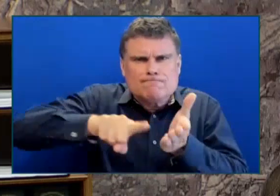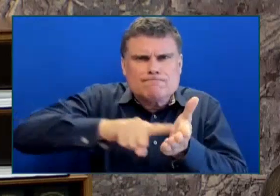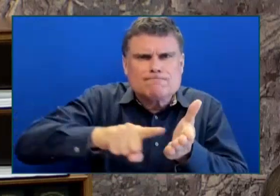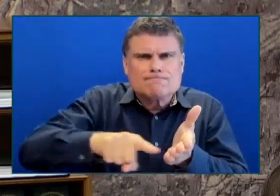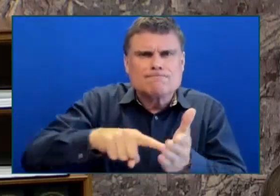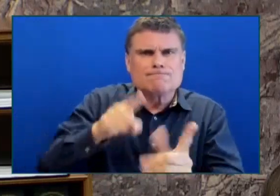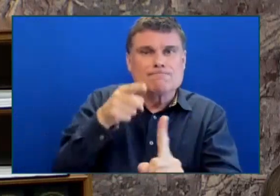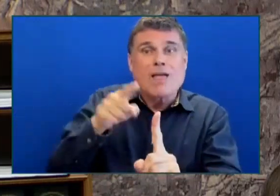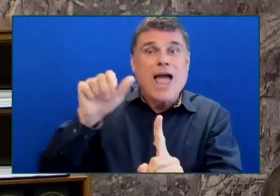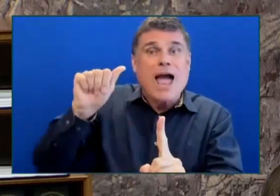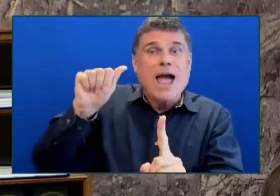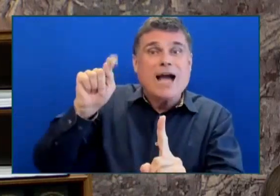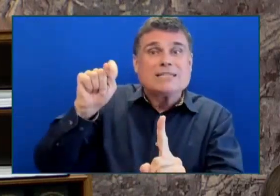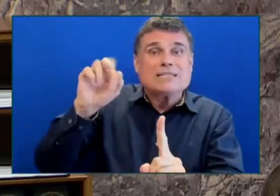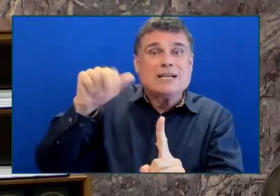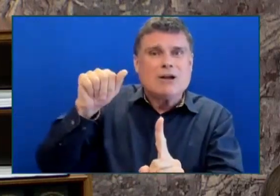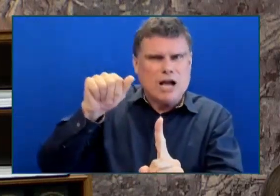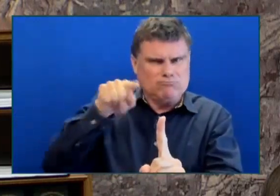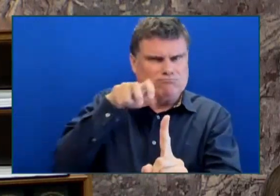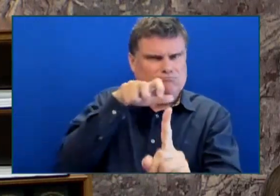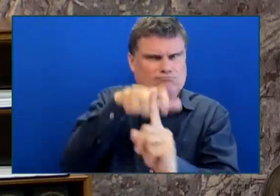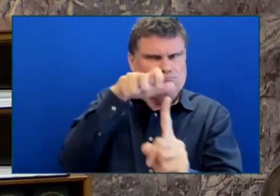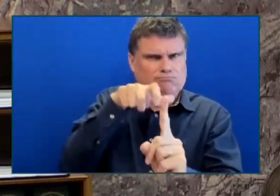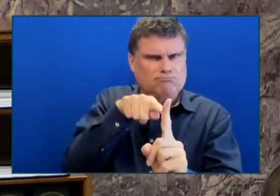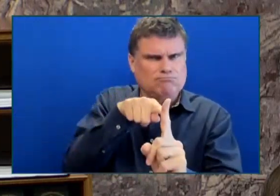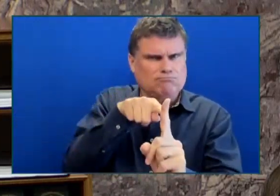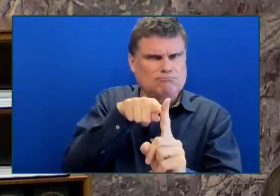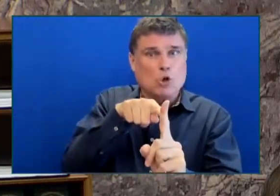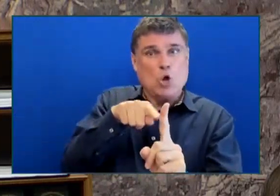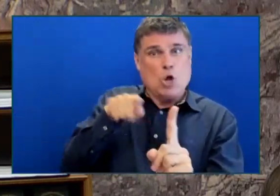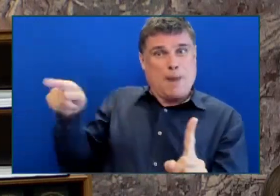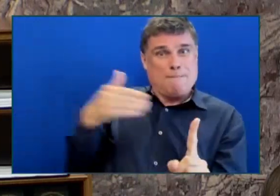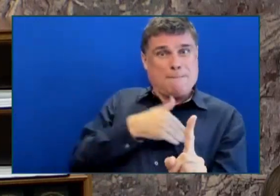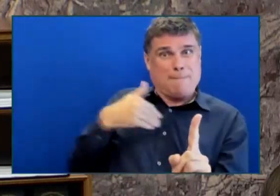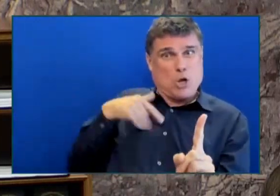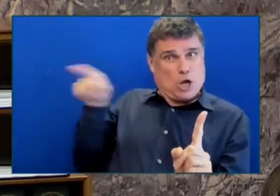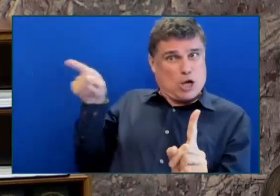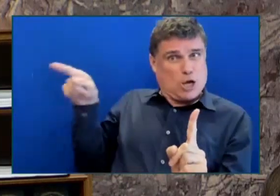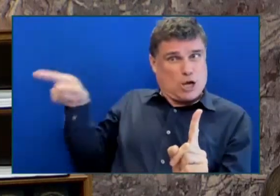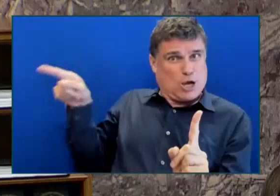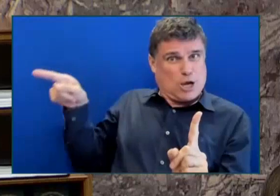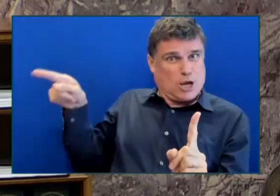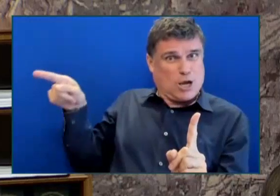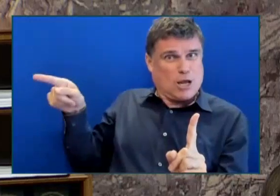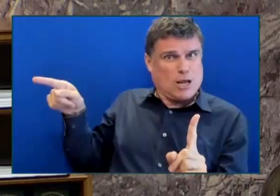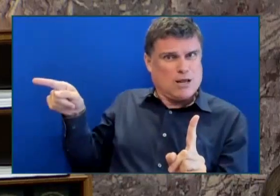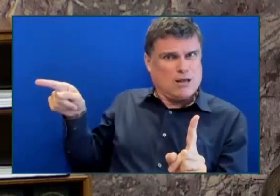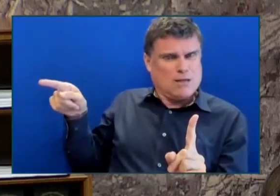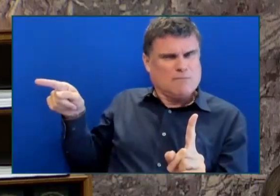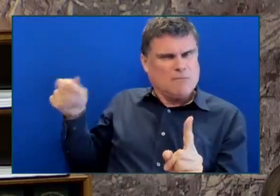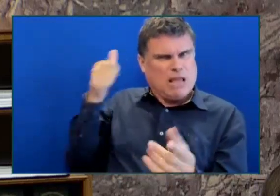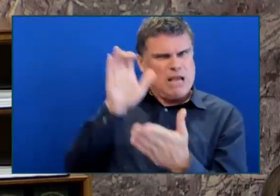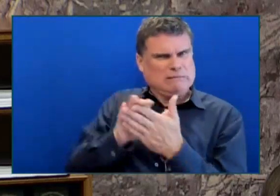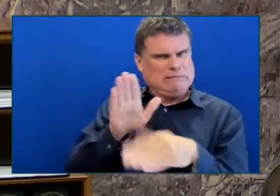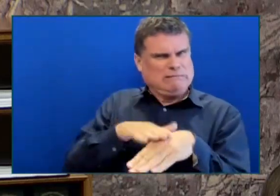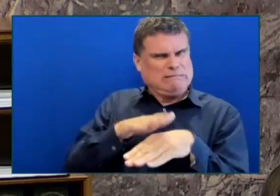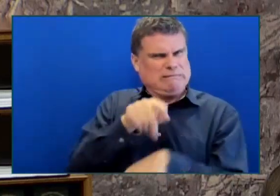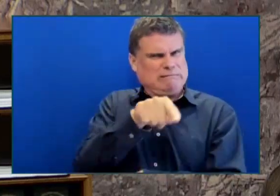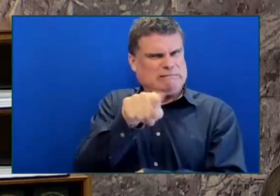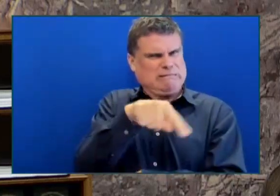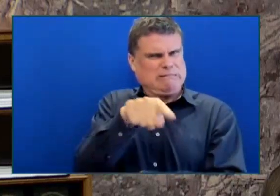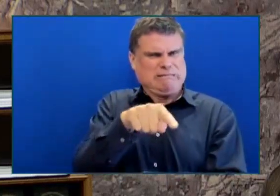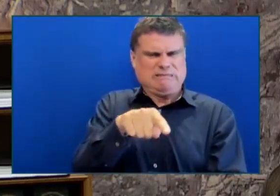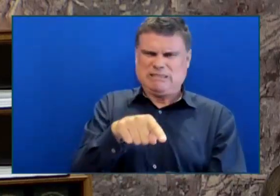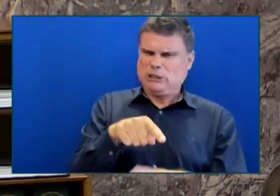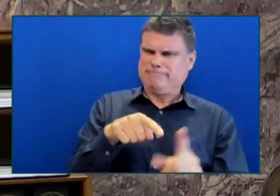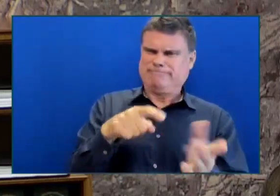damning report that was ringing all kinds of alarm bells about the misspending at BC Housing and apparently at Atira, and this